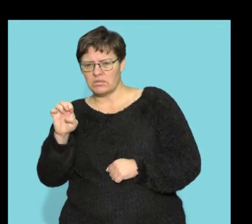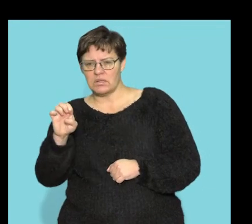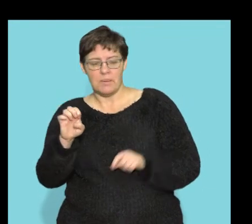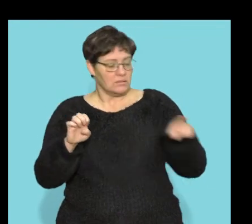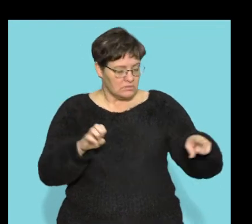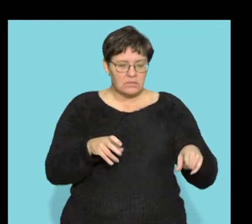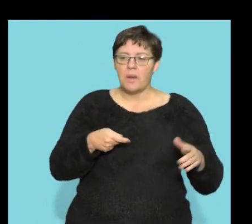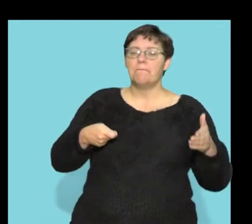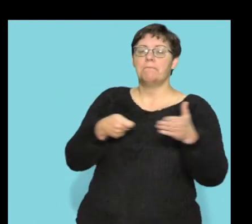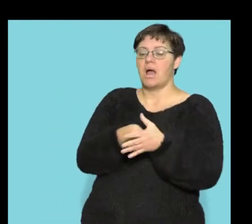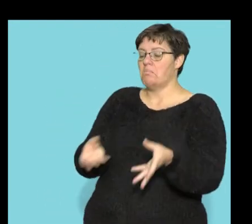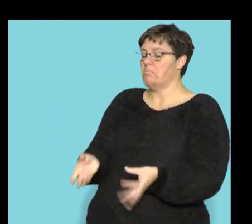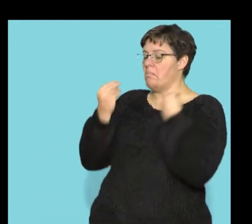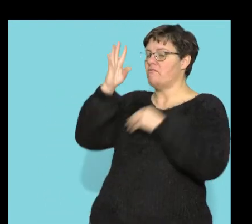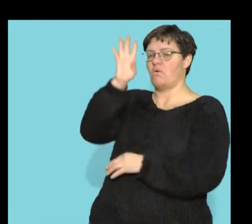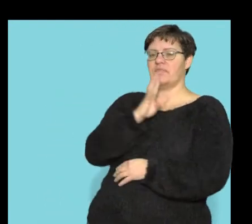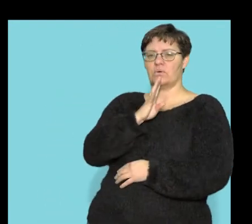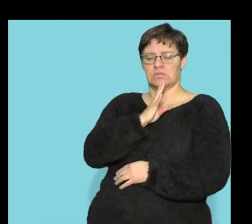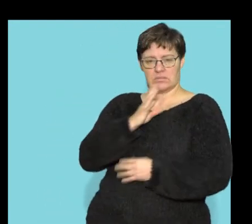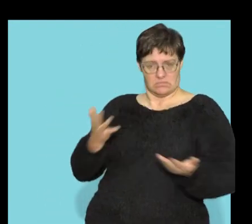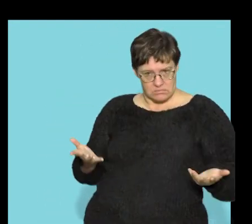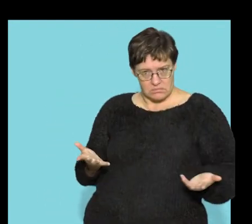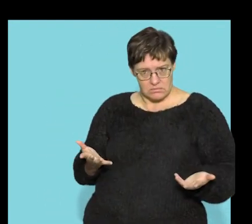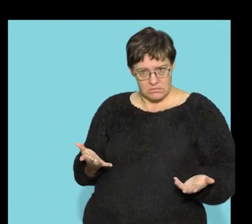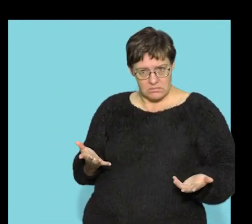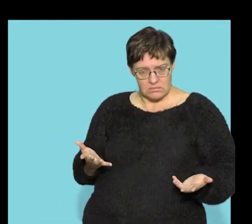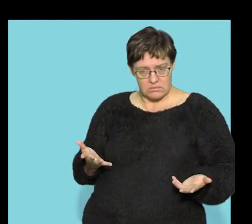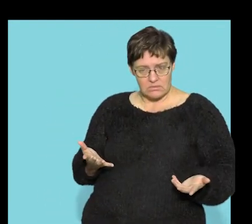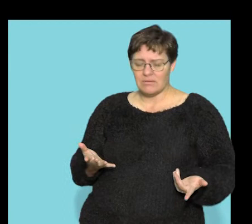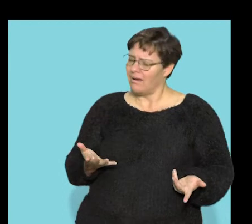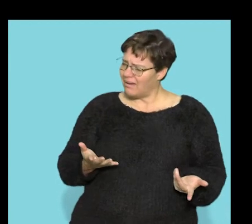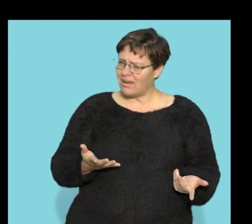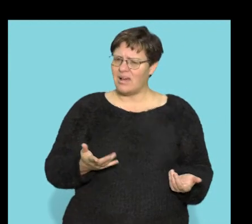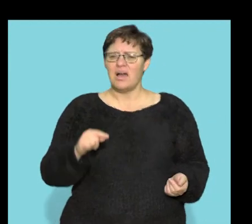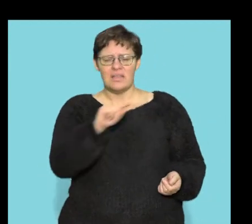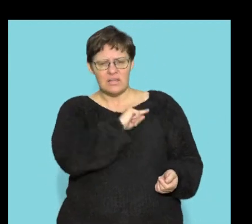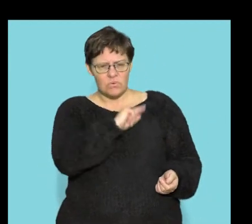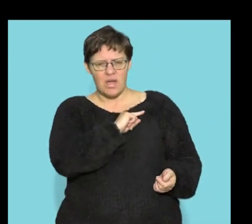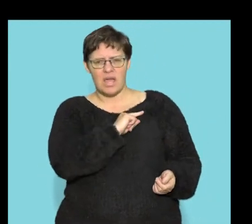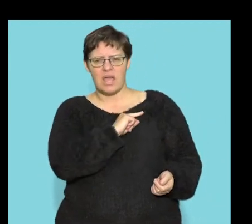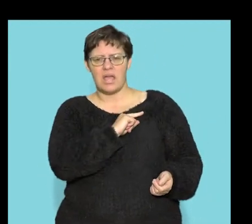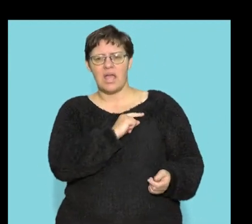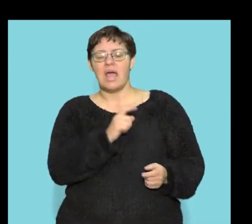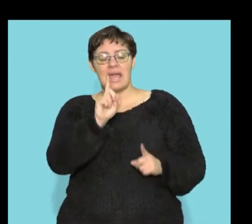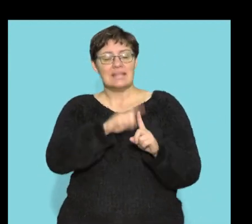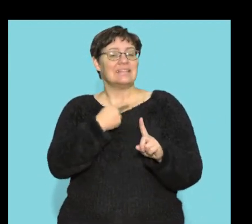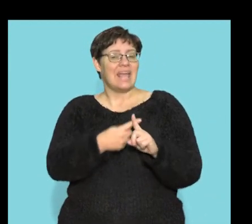at 4,000 Rand, if memory serves me correct. So obviously, there are also tax